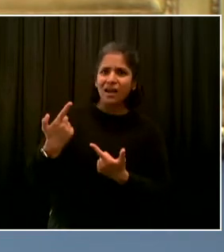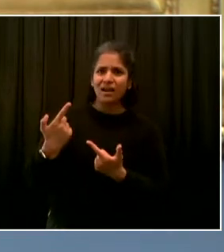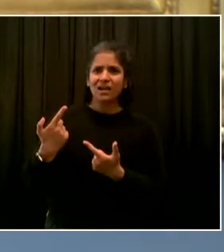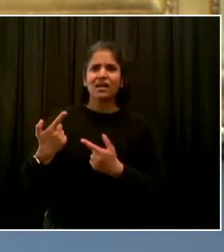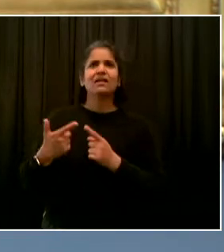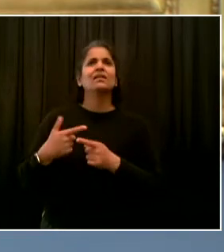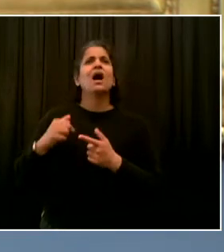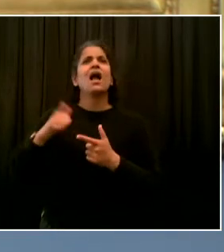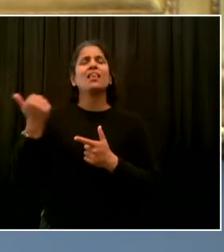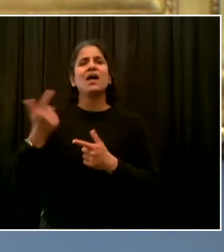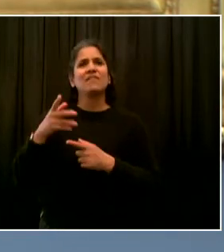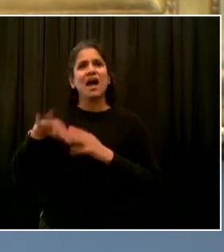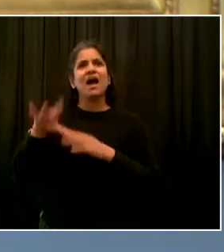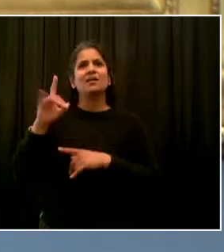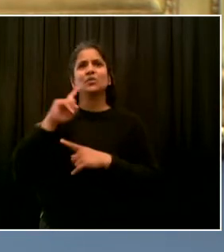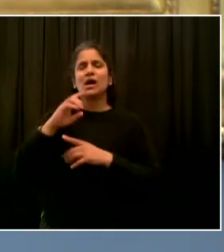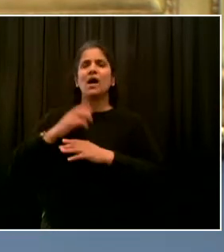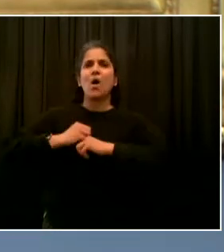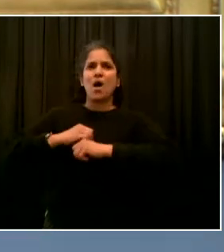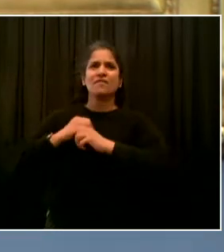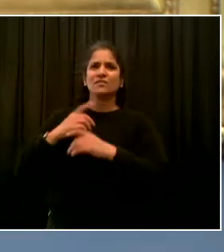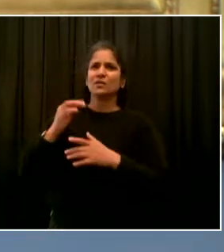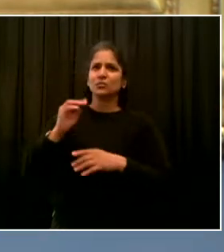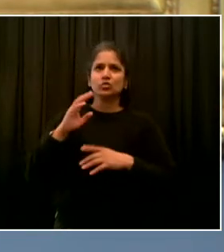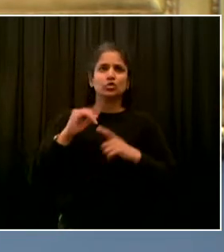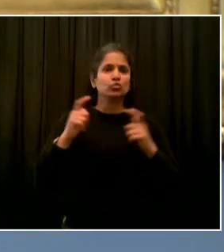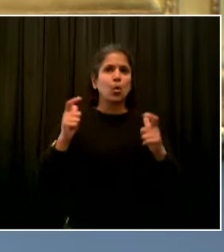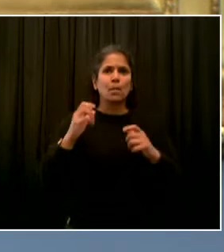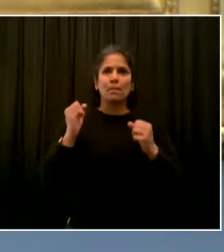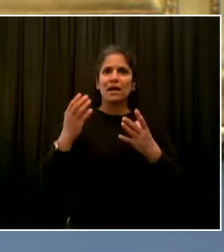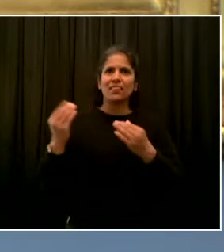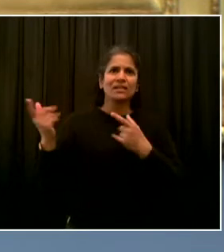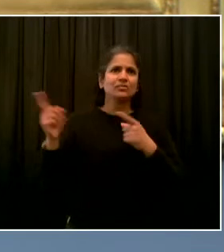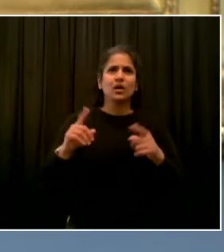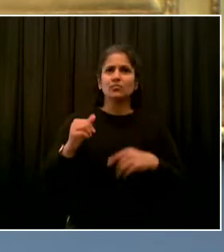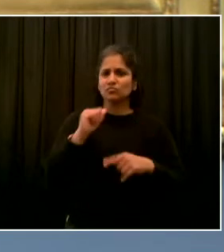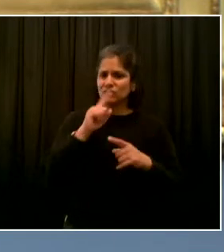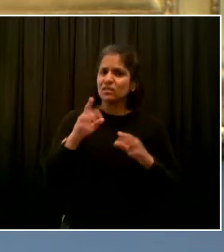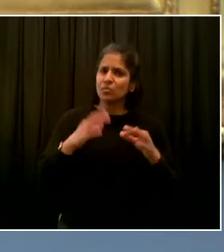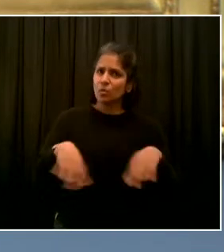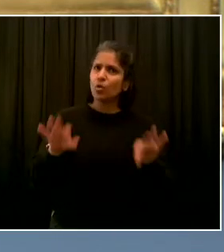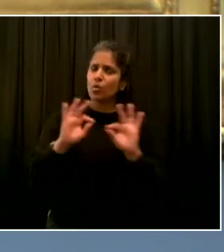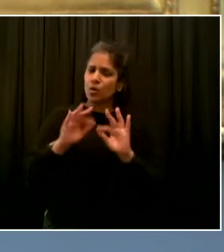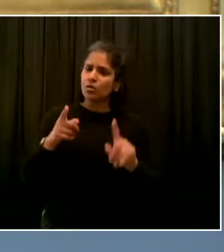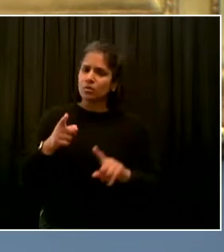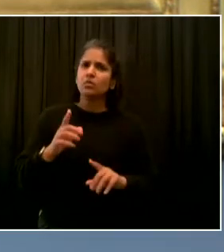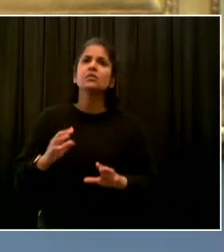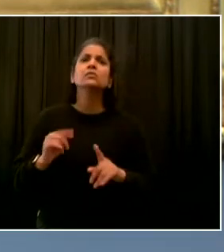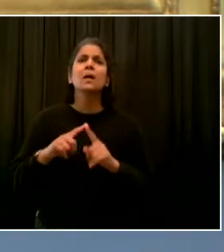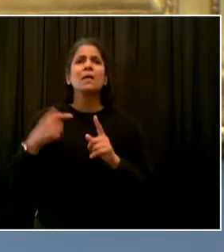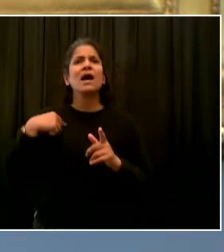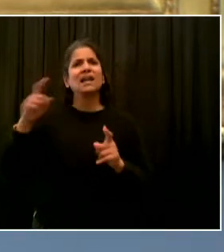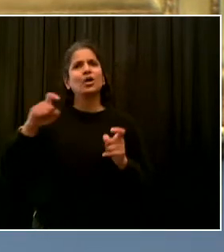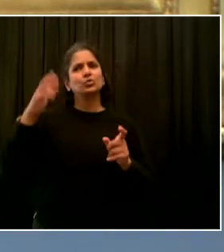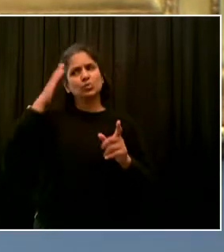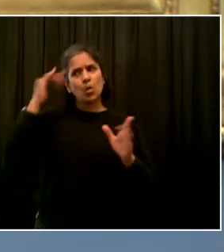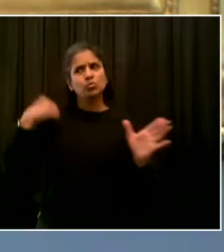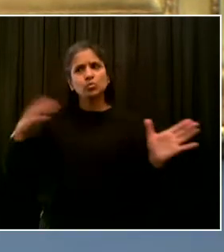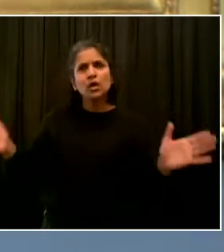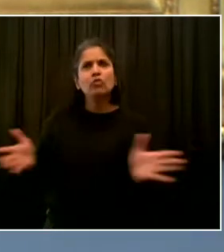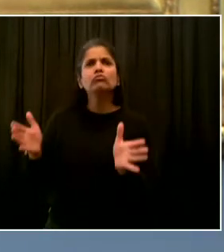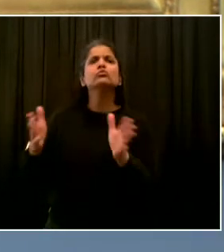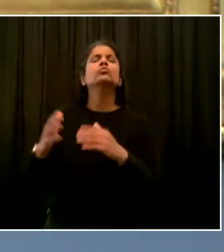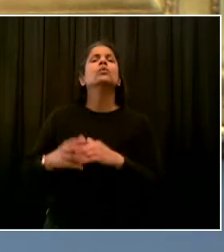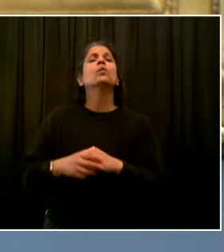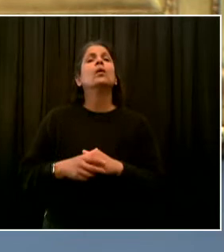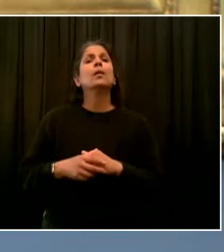about so many elements. Discovery, that's a crucial part of what we push for. So dangerousness